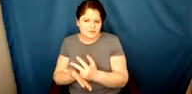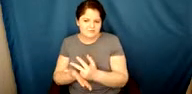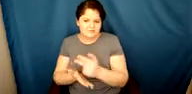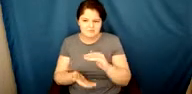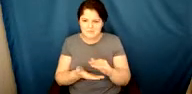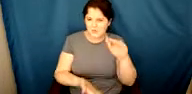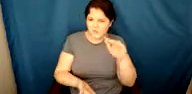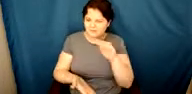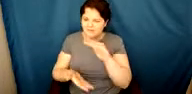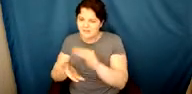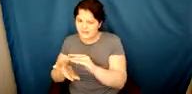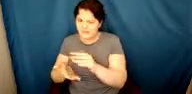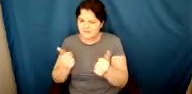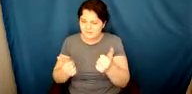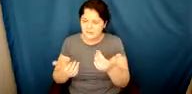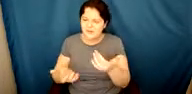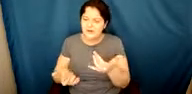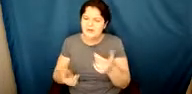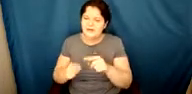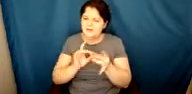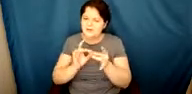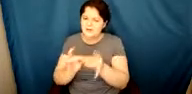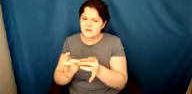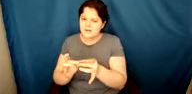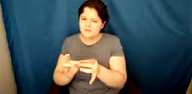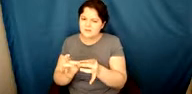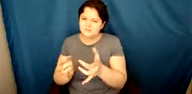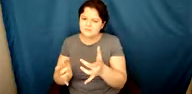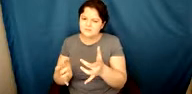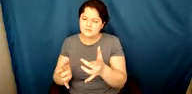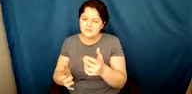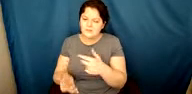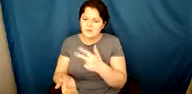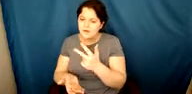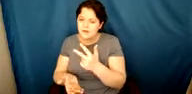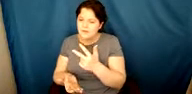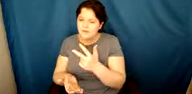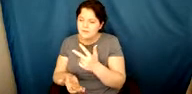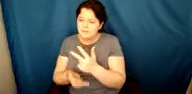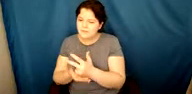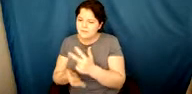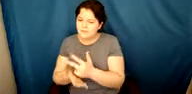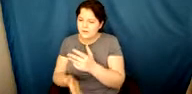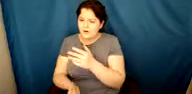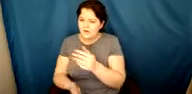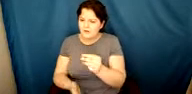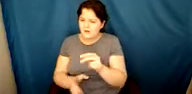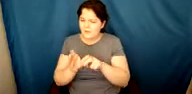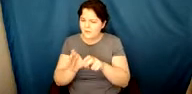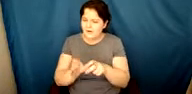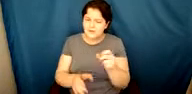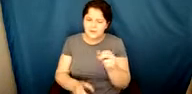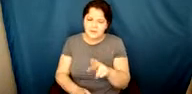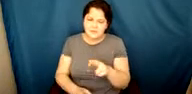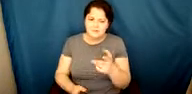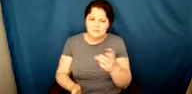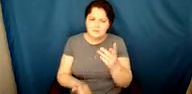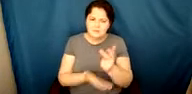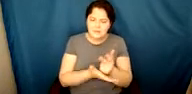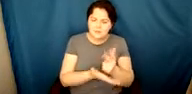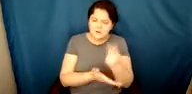in terms of what would be allocated, to a park and ride, or what would be allocated to maybe parking